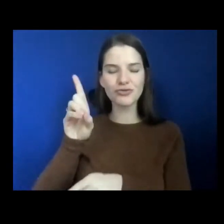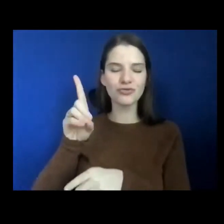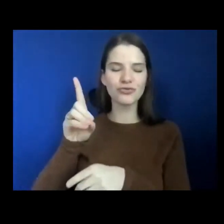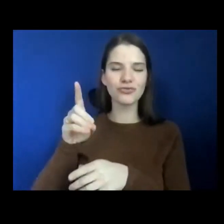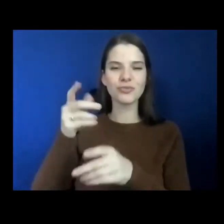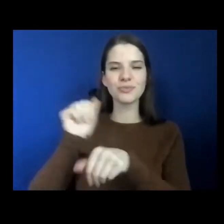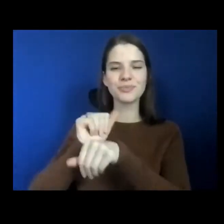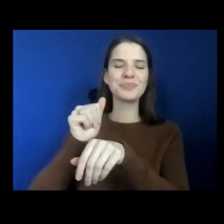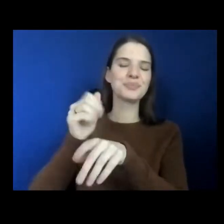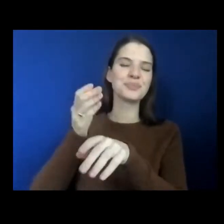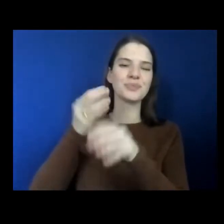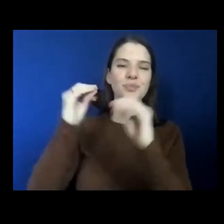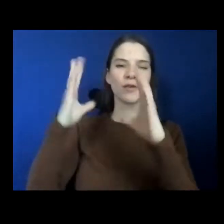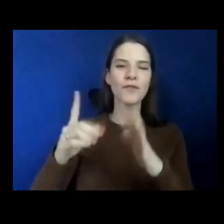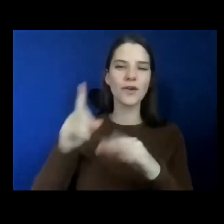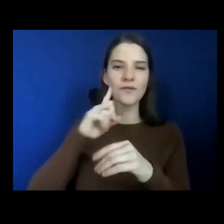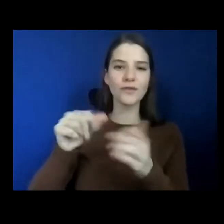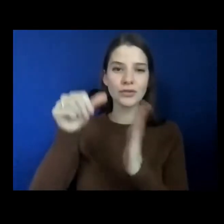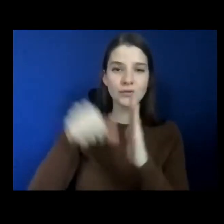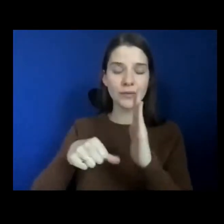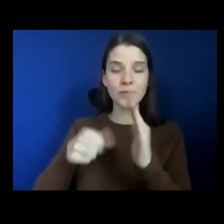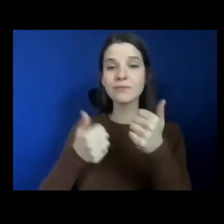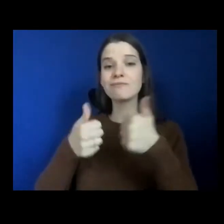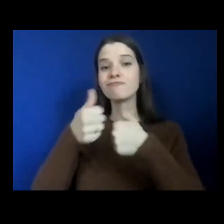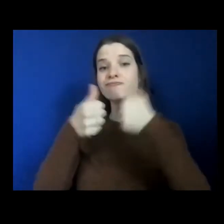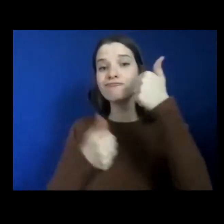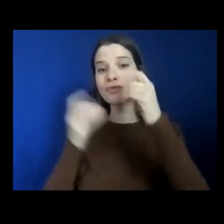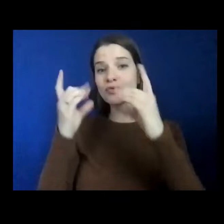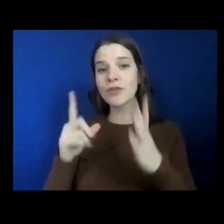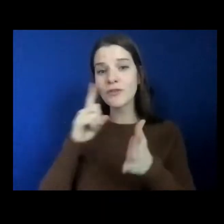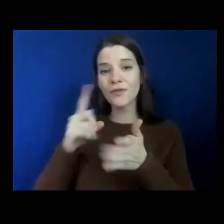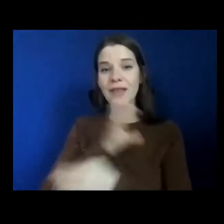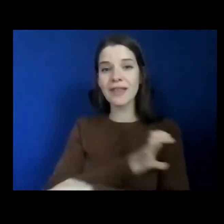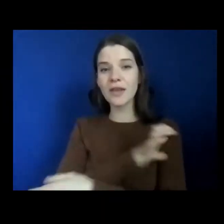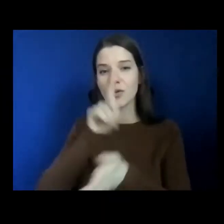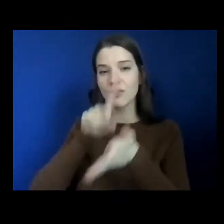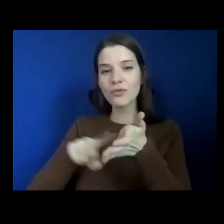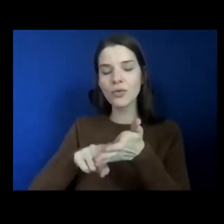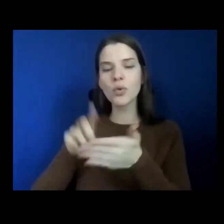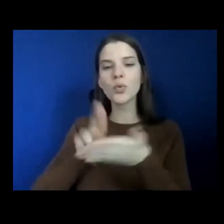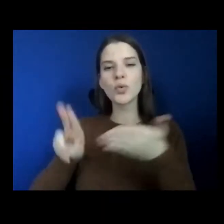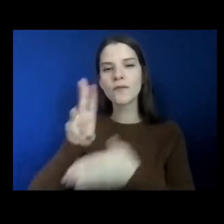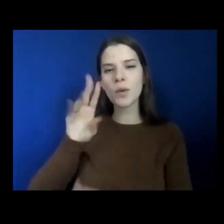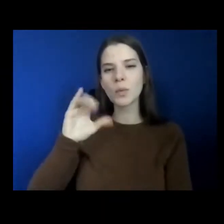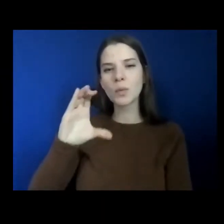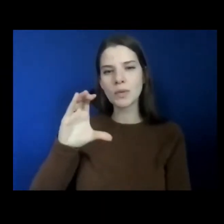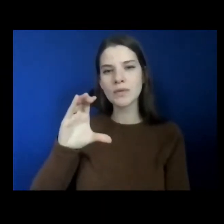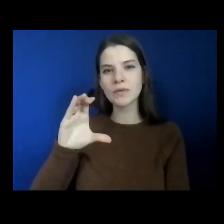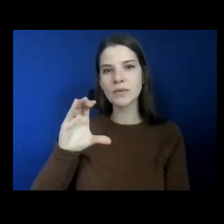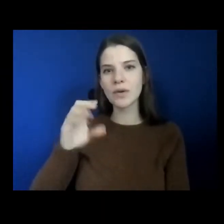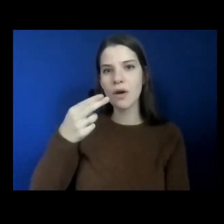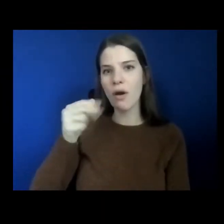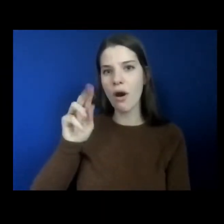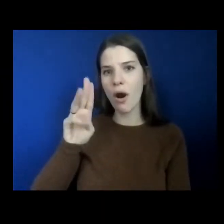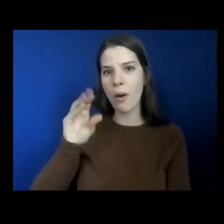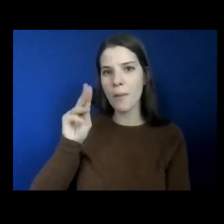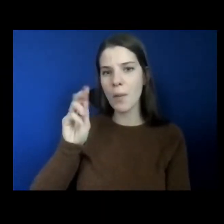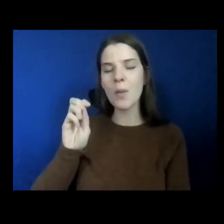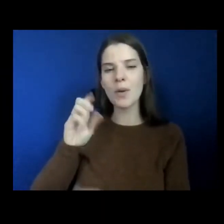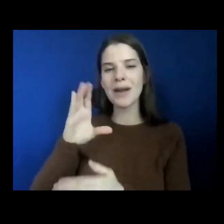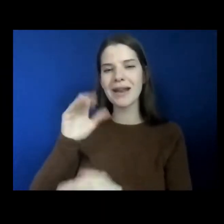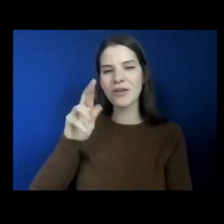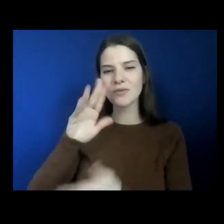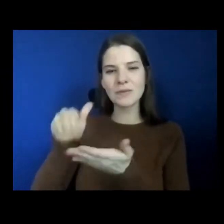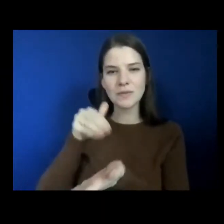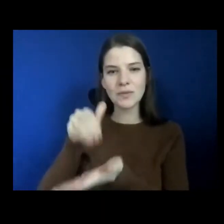the Associate Director for Clinical Research for the University of Wisconsin Carbone Cancer Center,